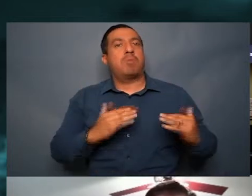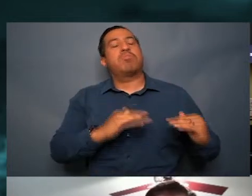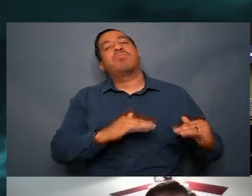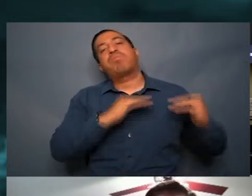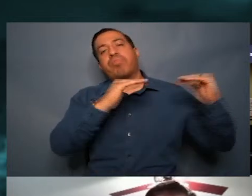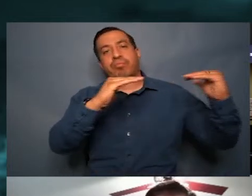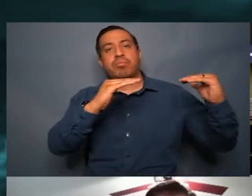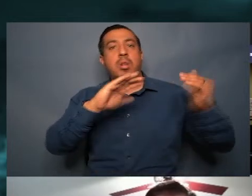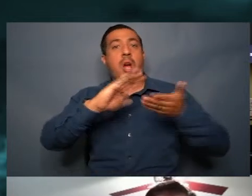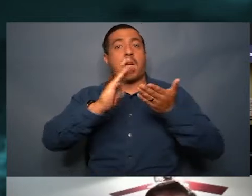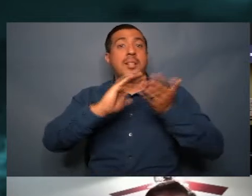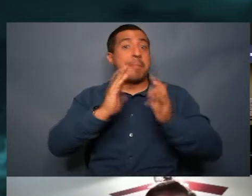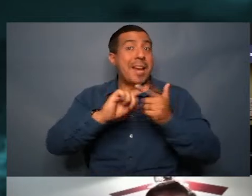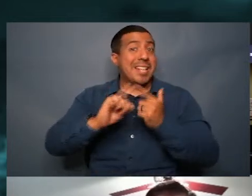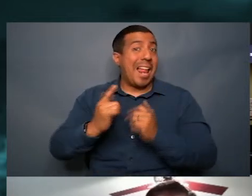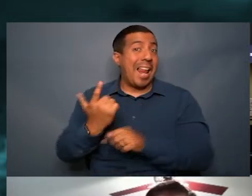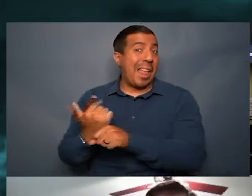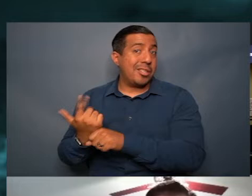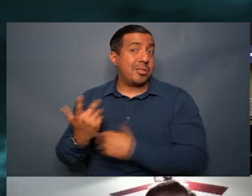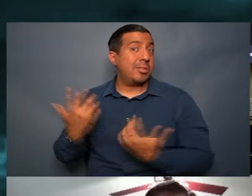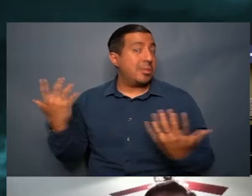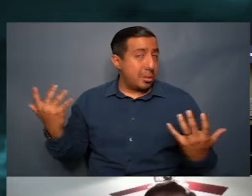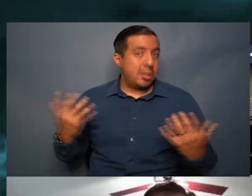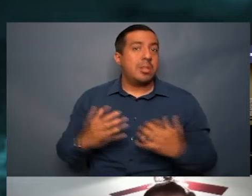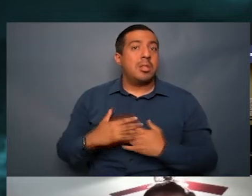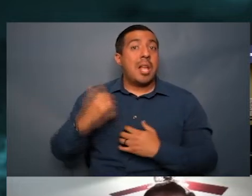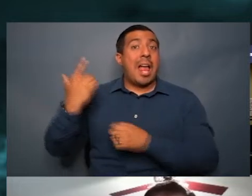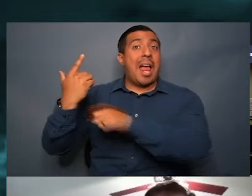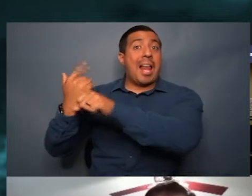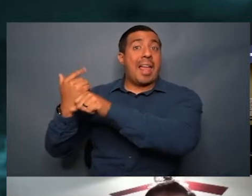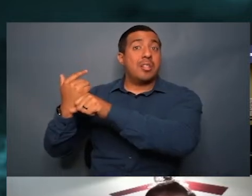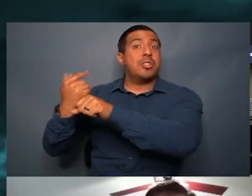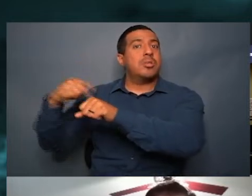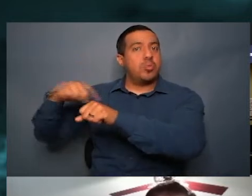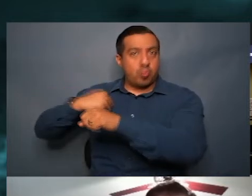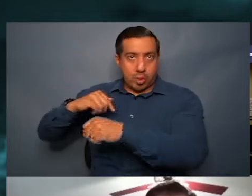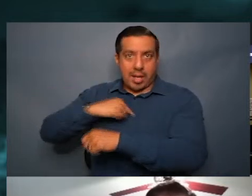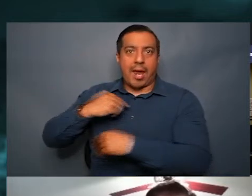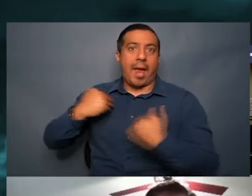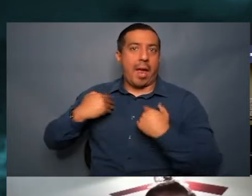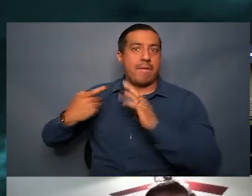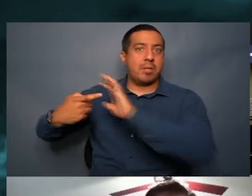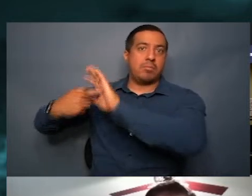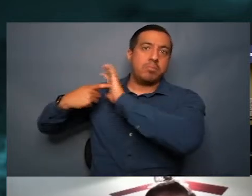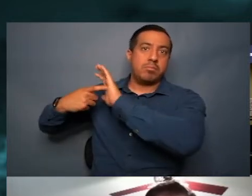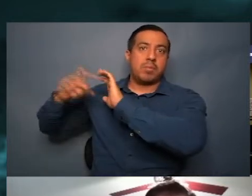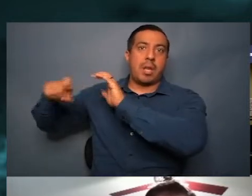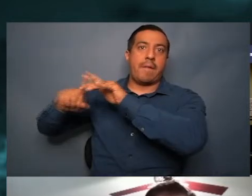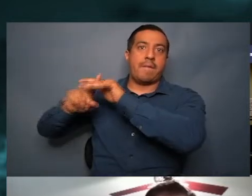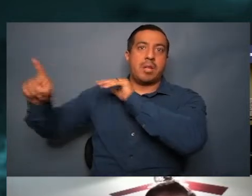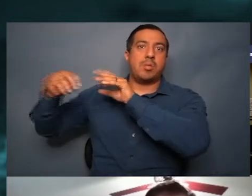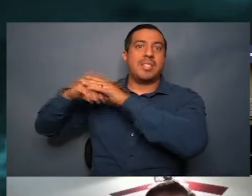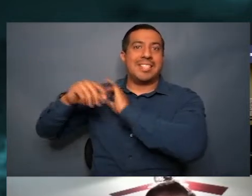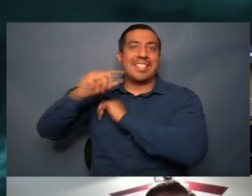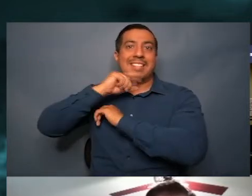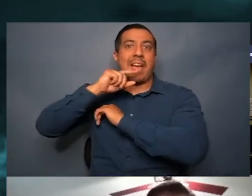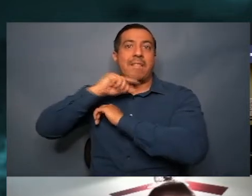were last year. And last year we did have evacuations, voluntary and mandatory evacuations in Galveston County.